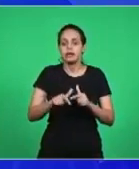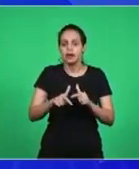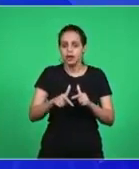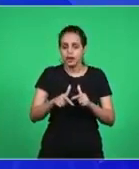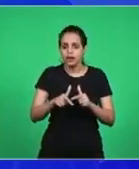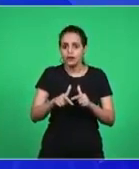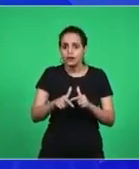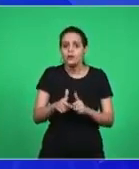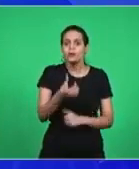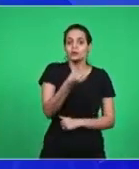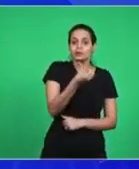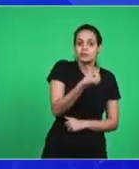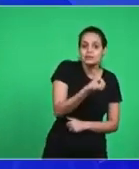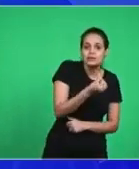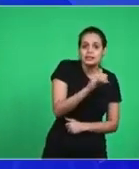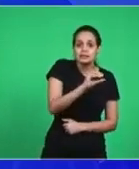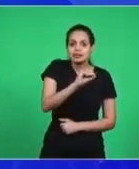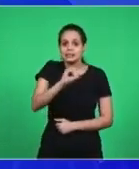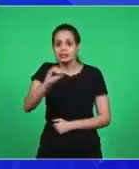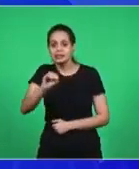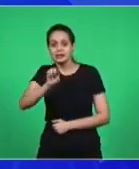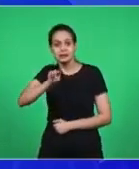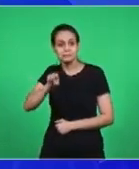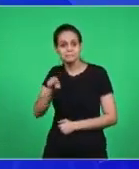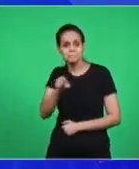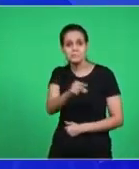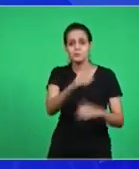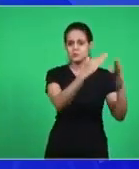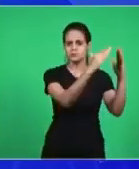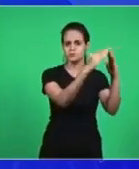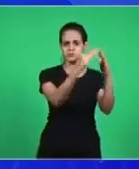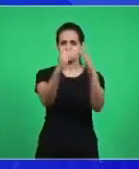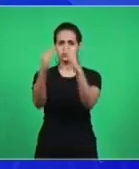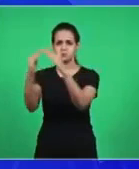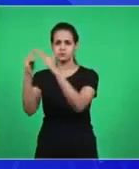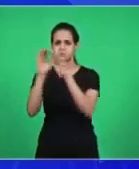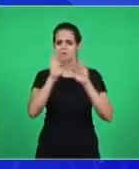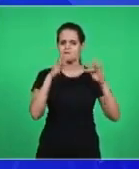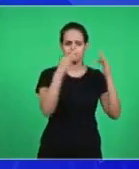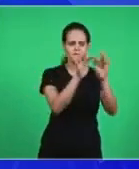with 600,000 houses that were hit